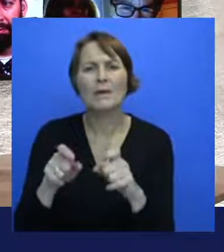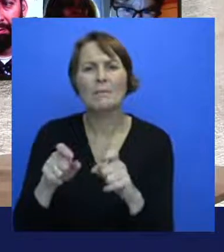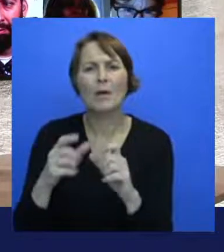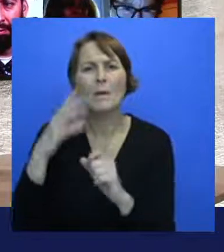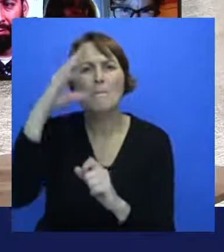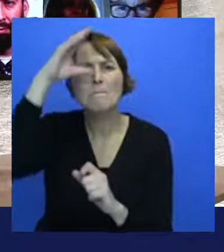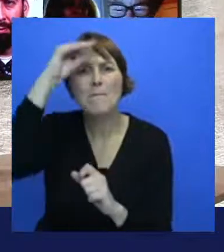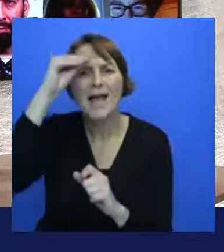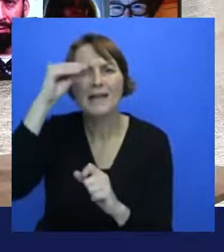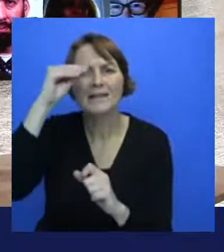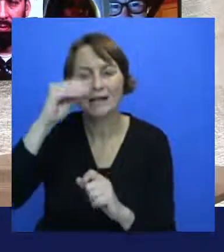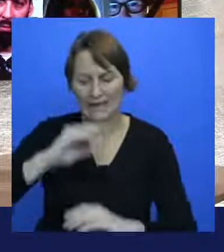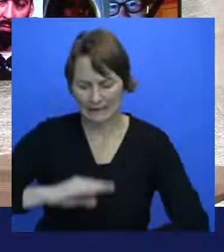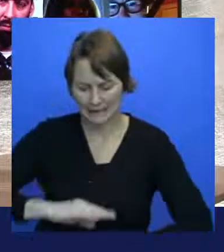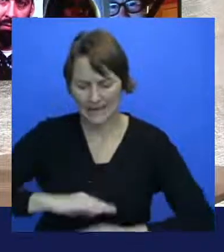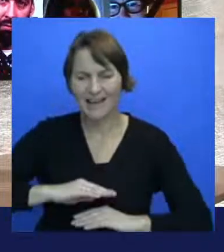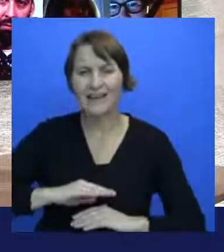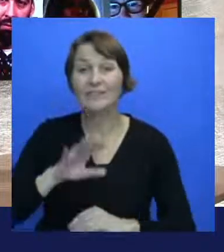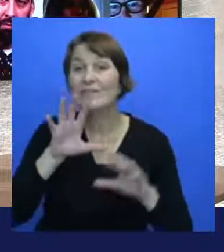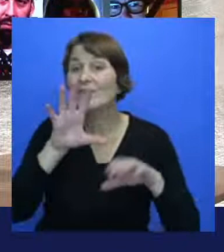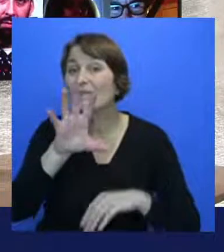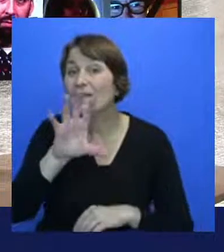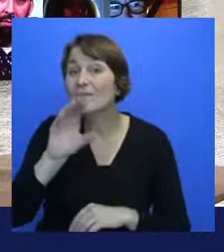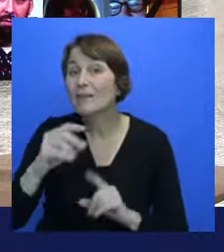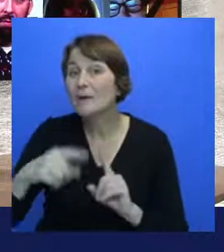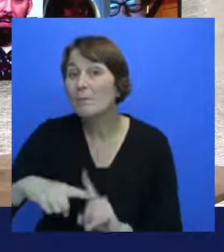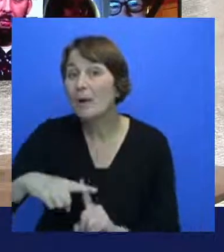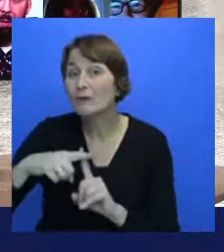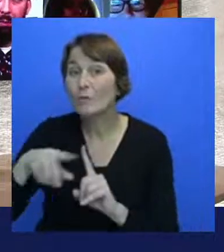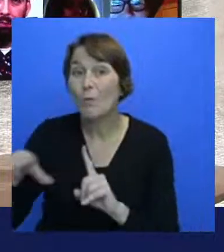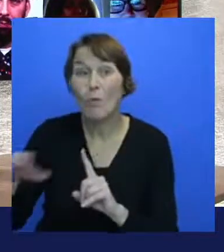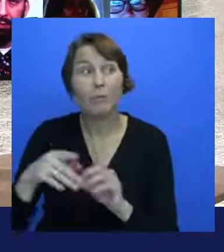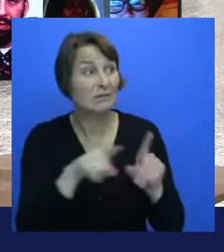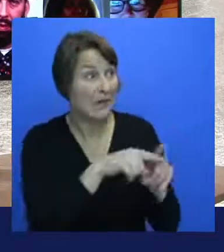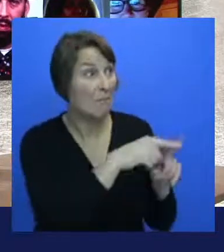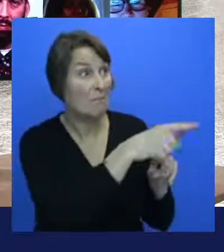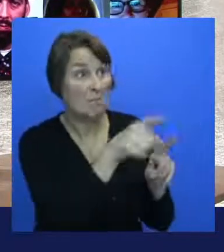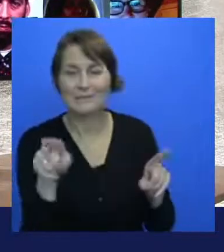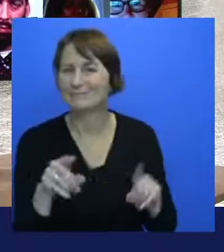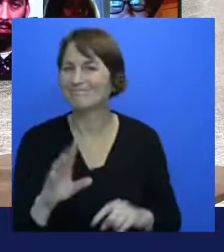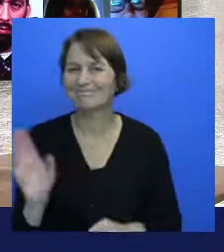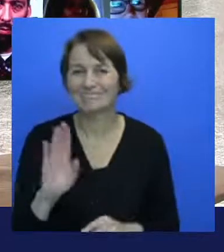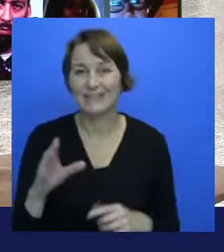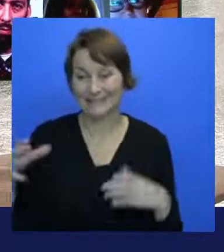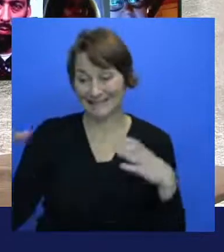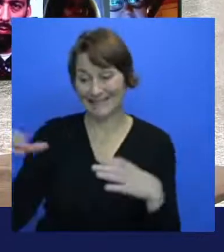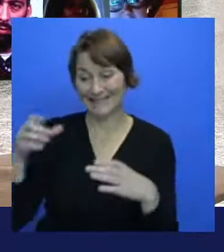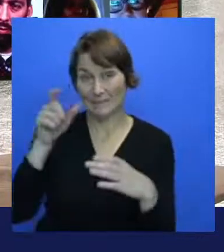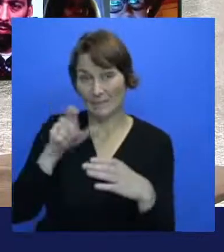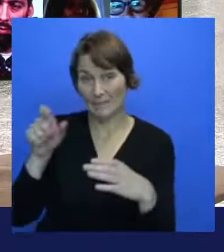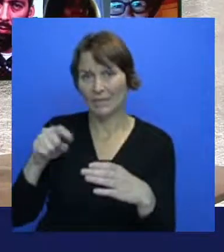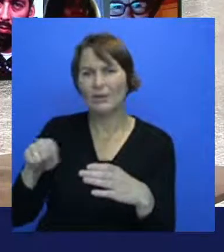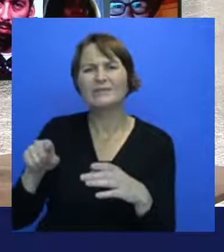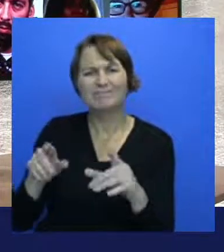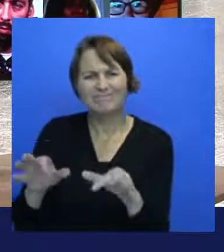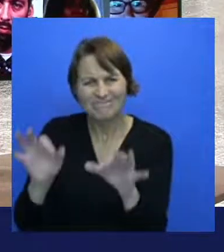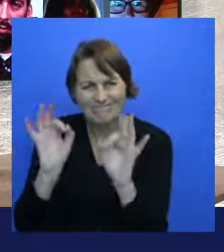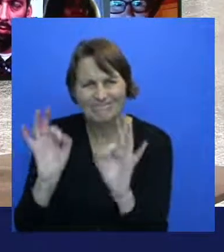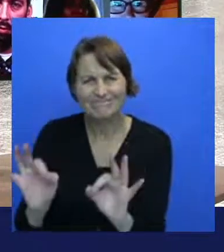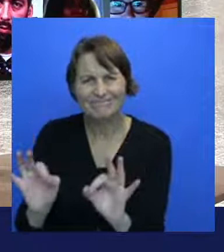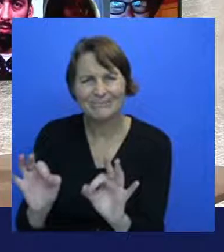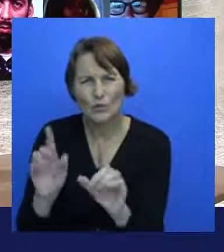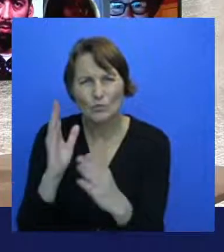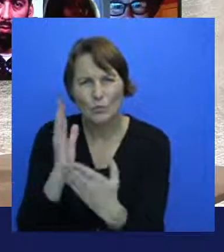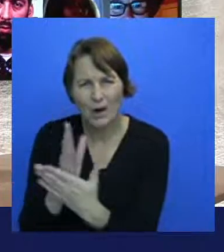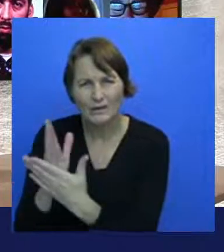the population, I would say. So be sure you make sure that your sample is correct, right, to start with.